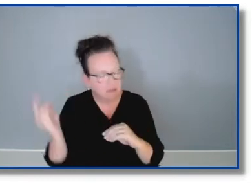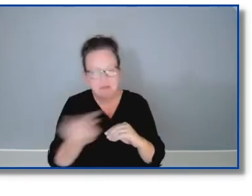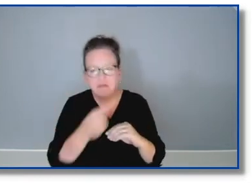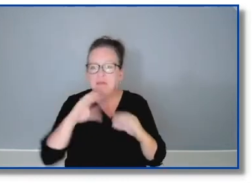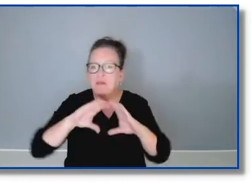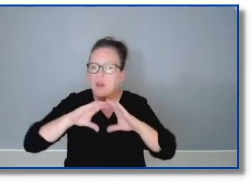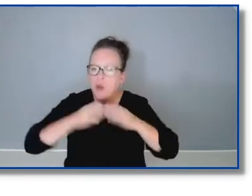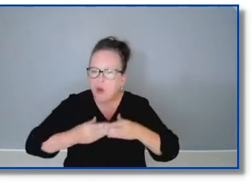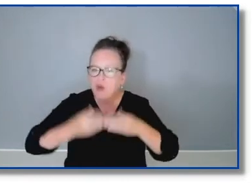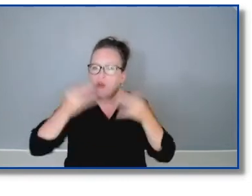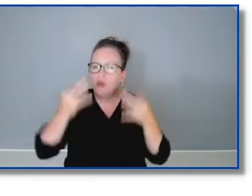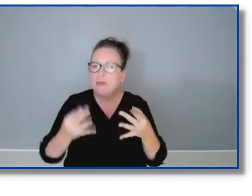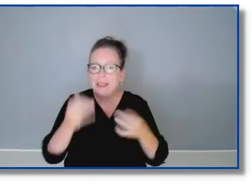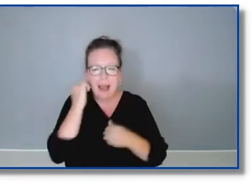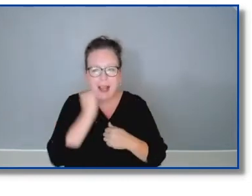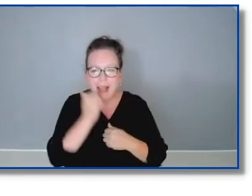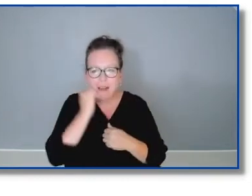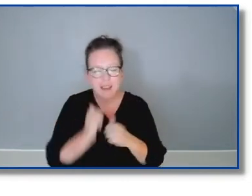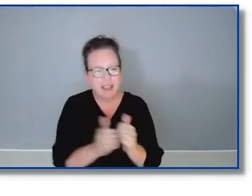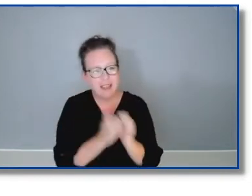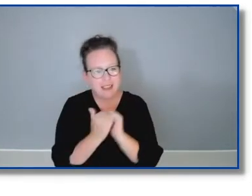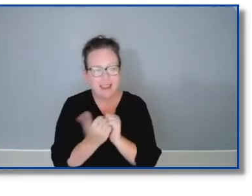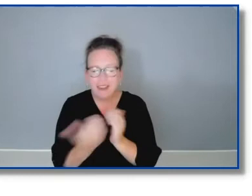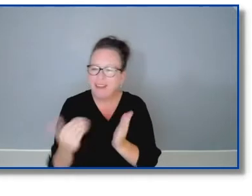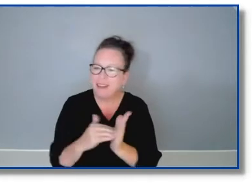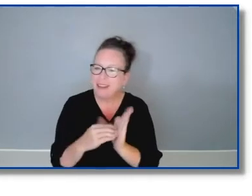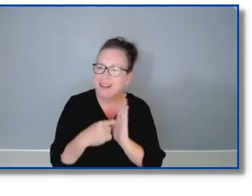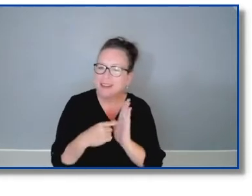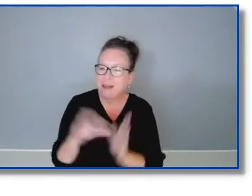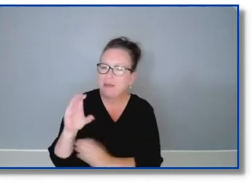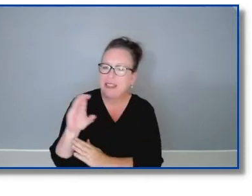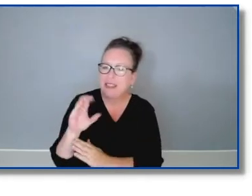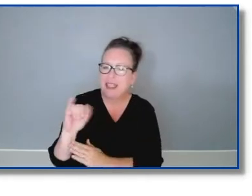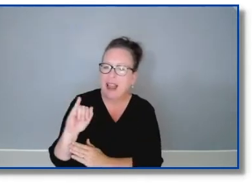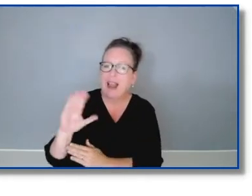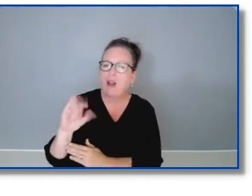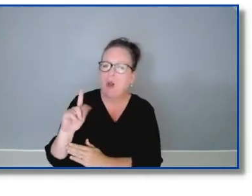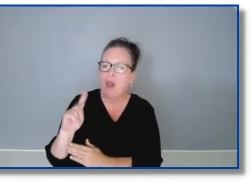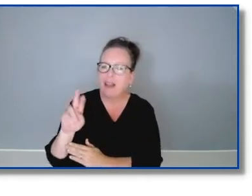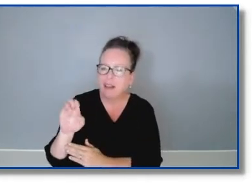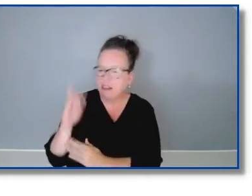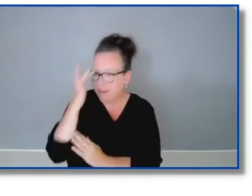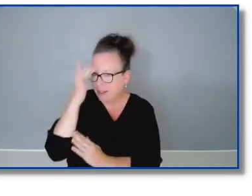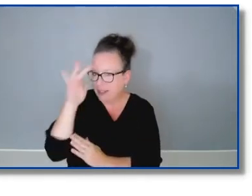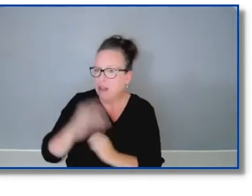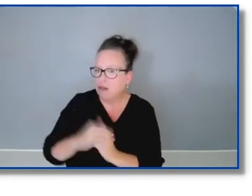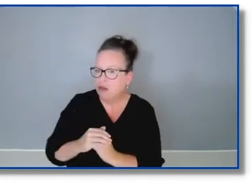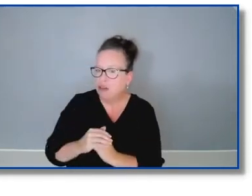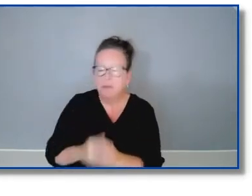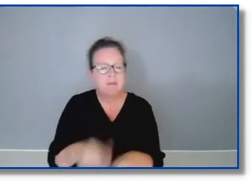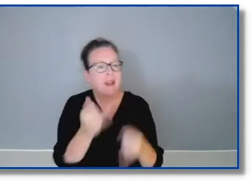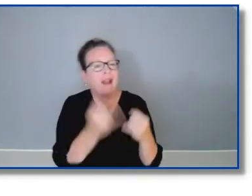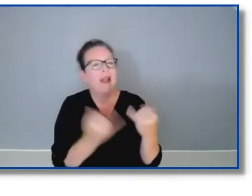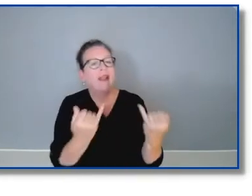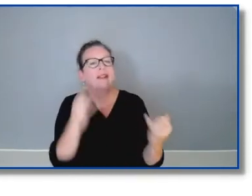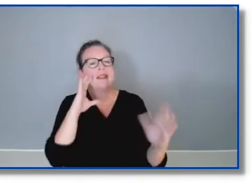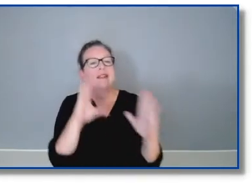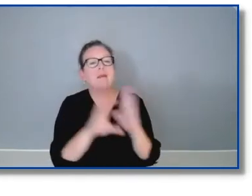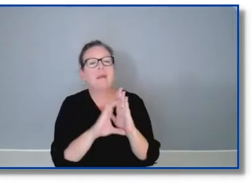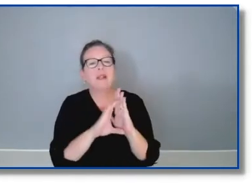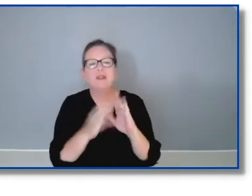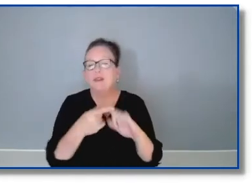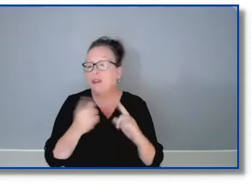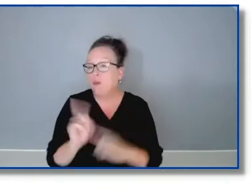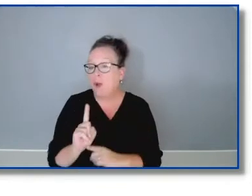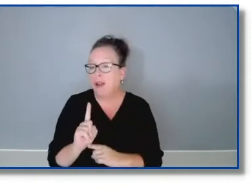collective intelligence of the users of this platform. Finally, this is an image from the research at the Santa Fe